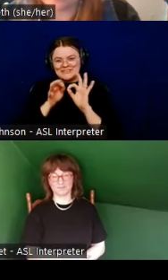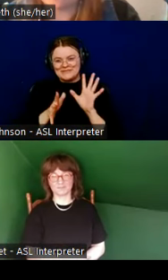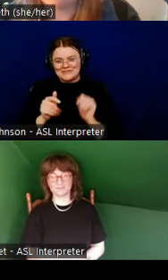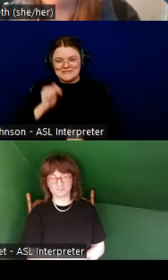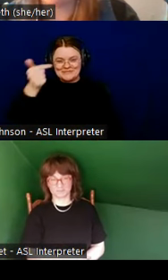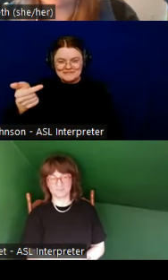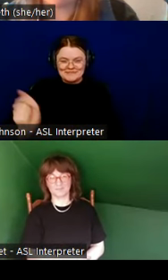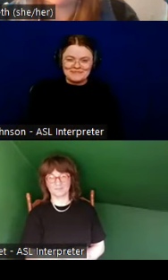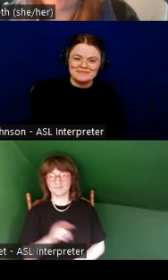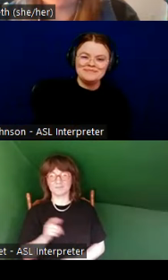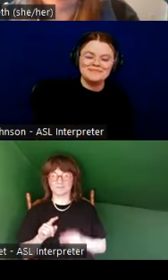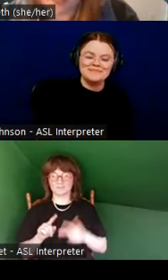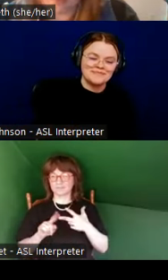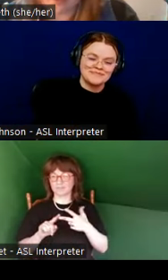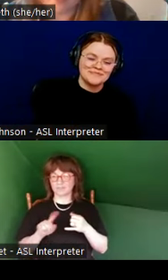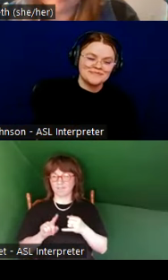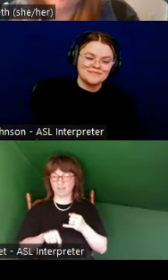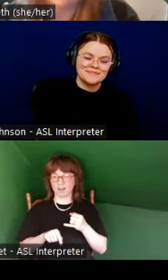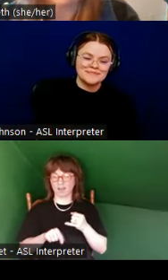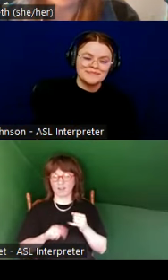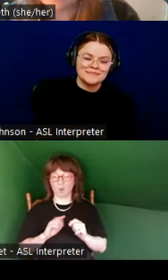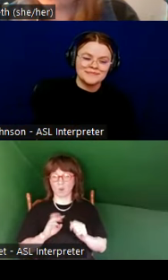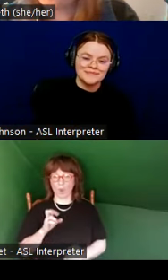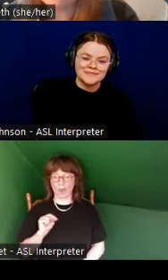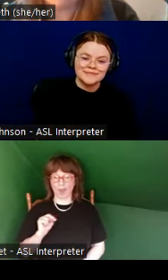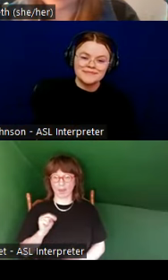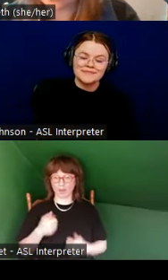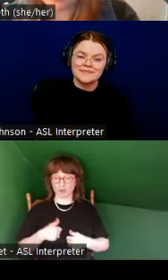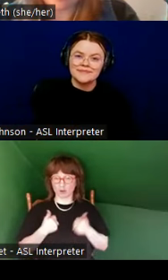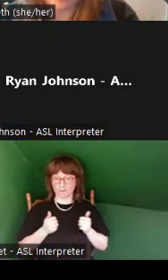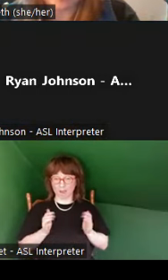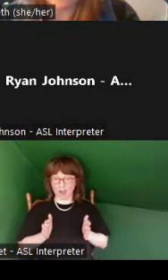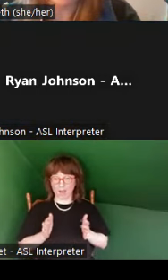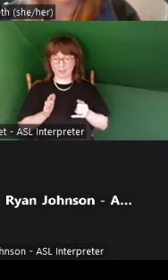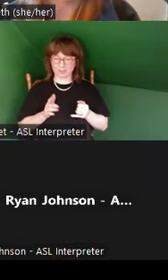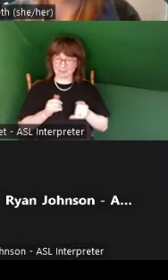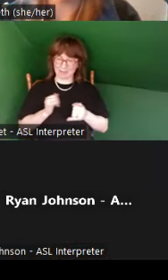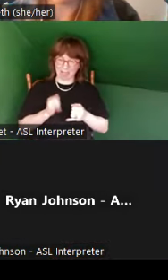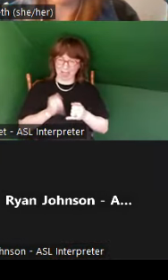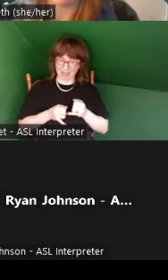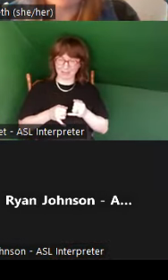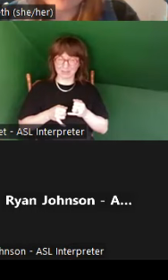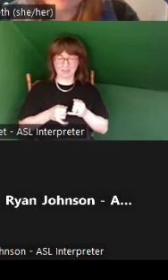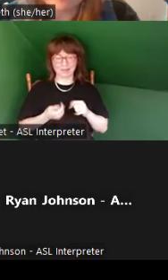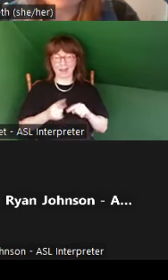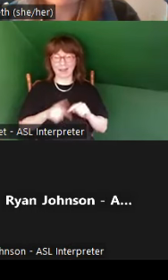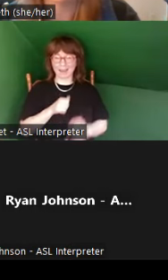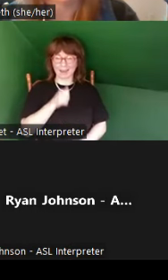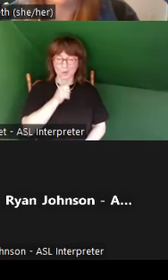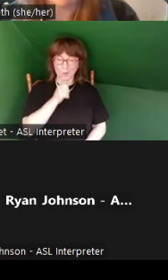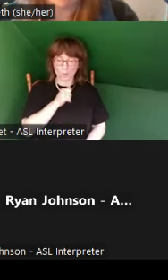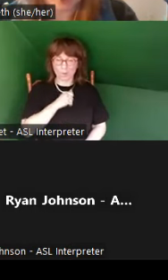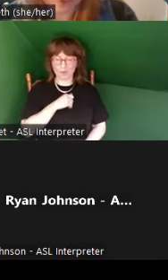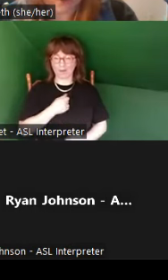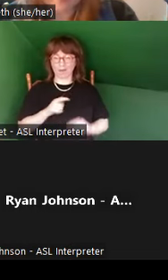And finally, when survivors are at their breaking point, when they can't cope or manage anymore, or when the violence is too extreme, or